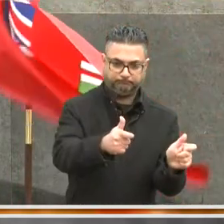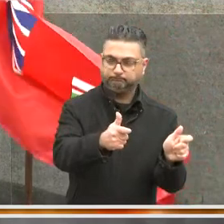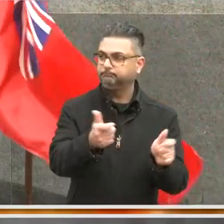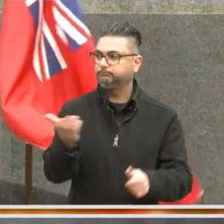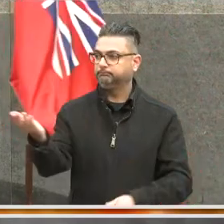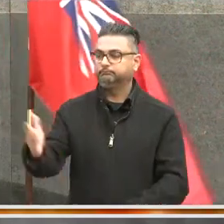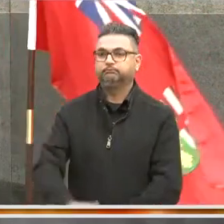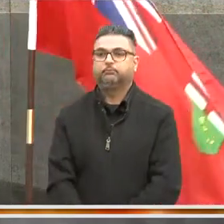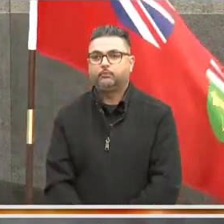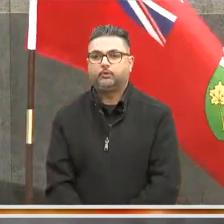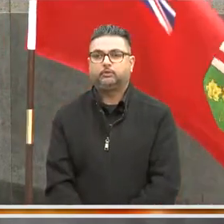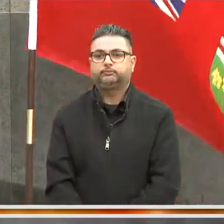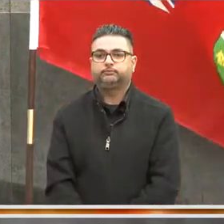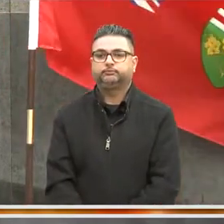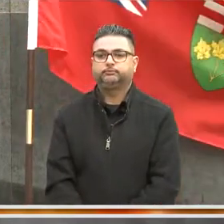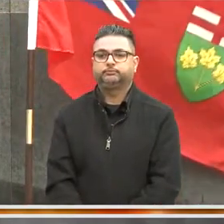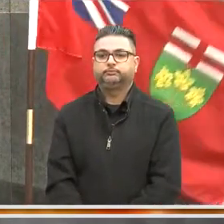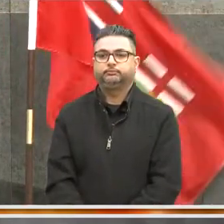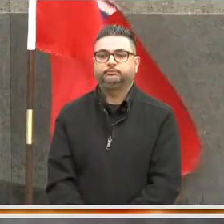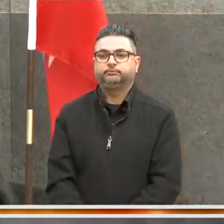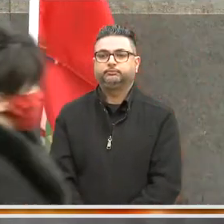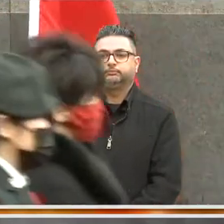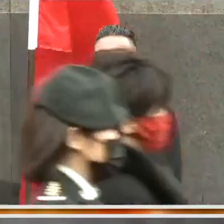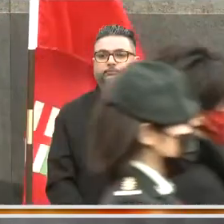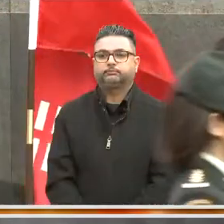Head of Ontario Public Service.